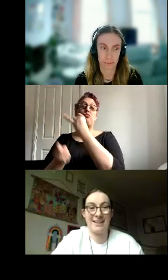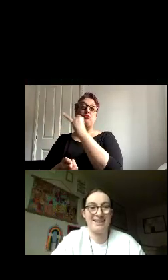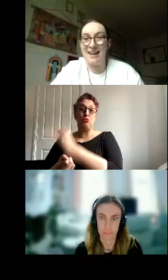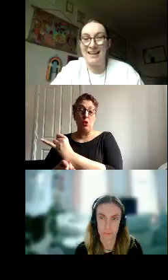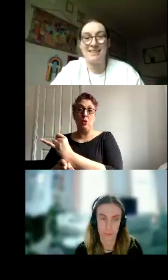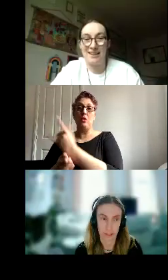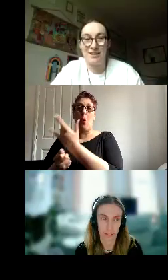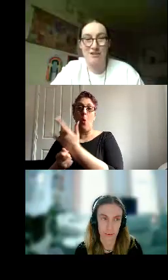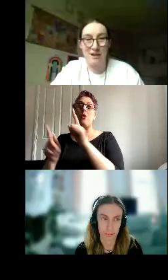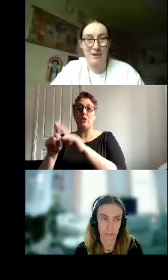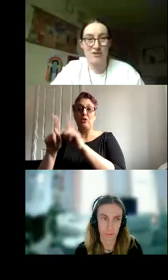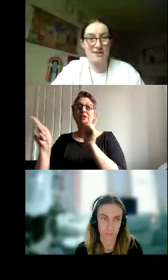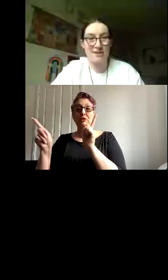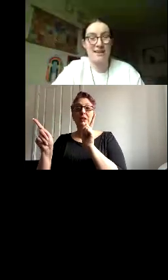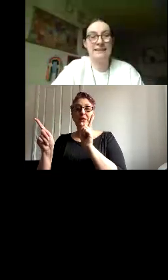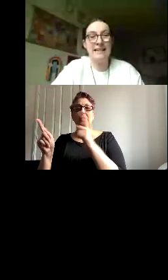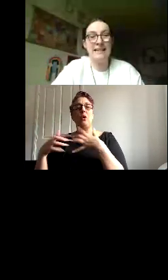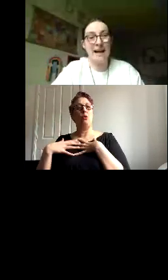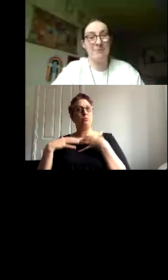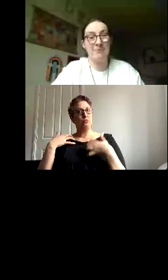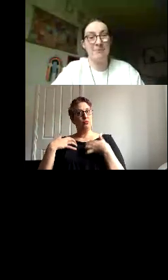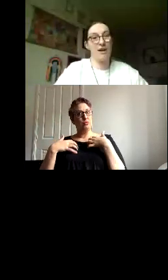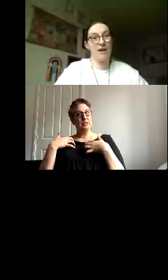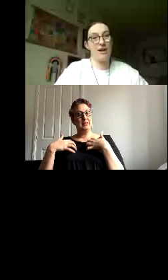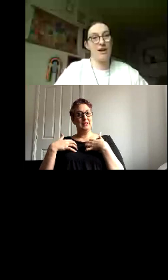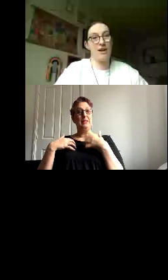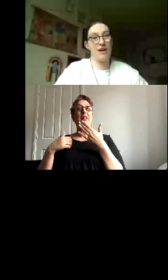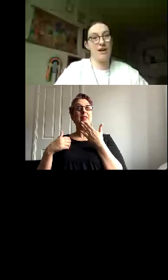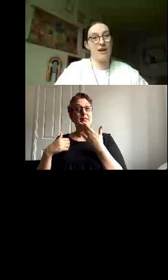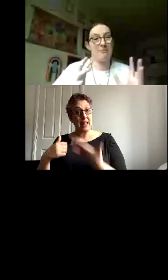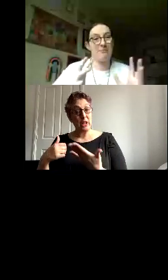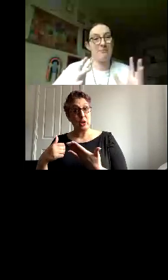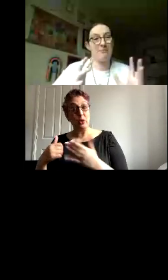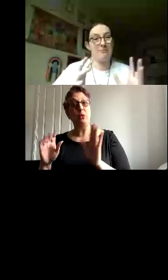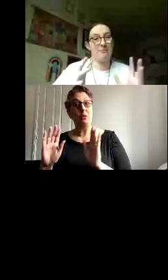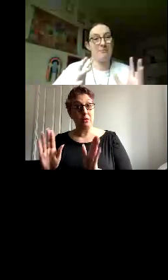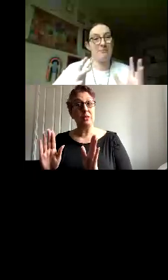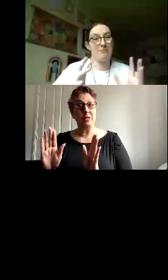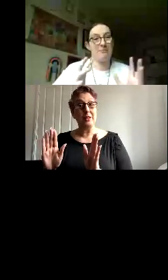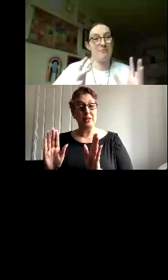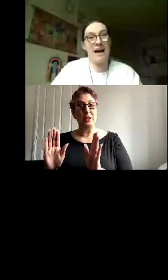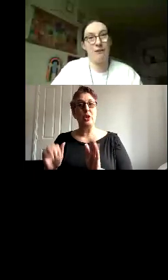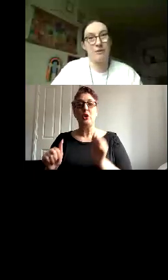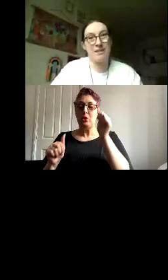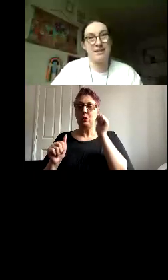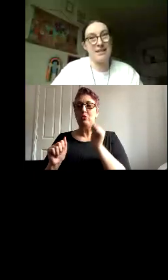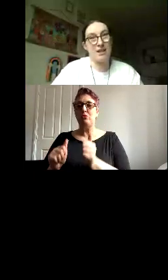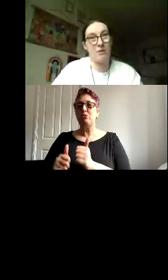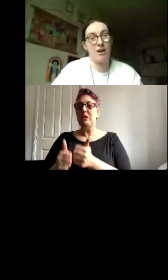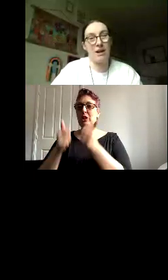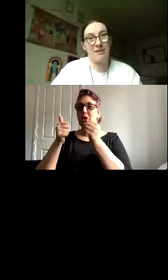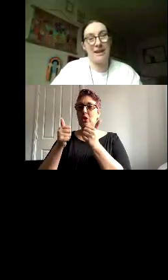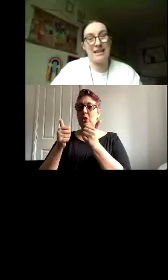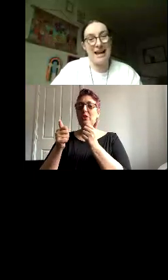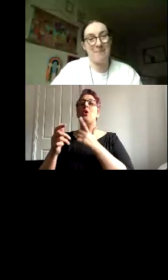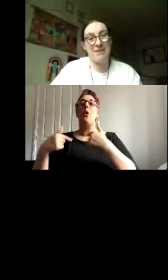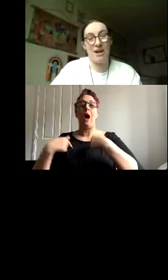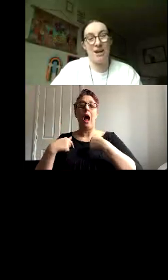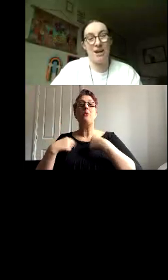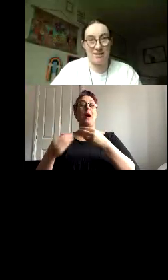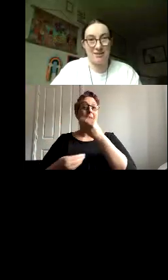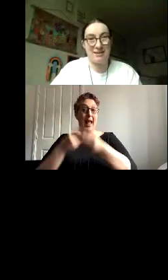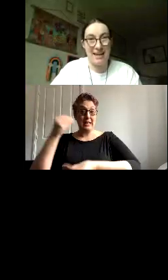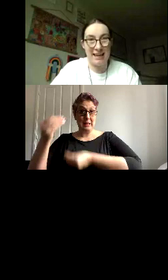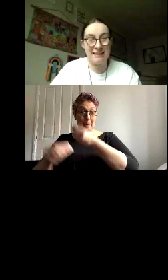Okay, great, thank you so much, Izzy. So that's really good and how to explain